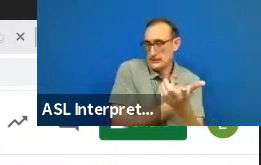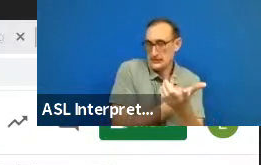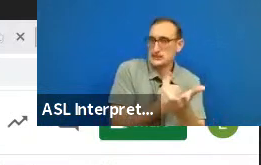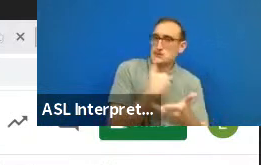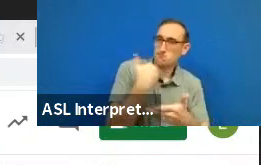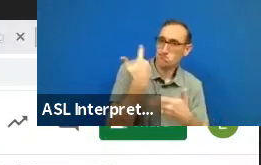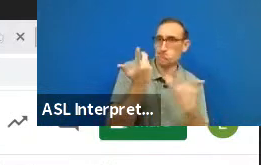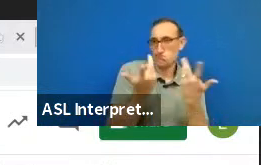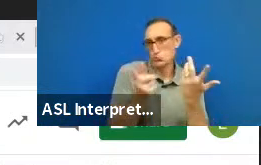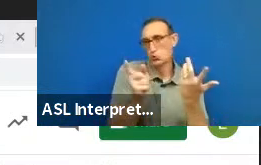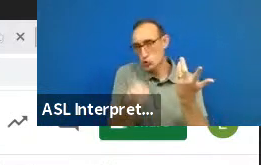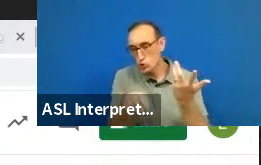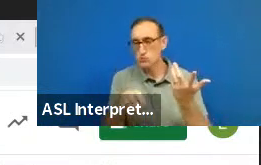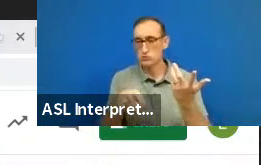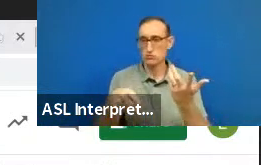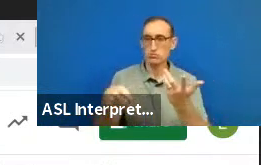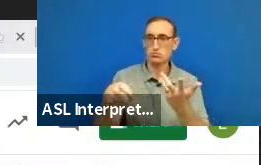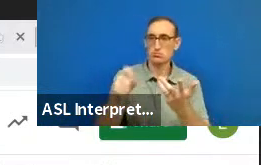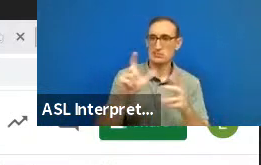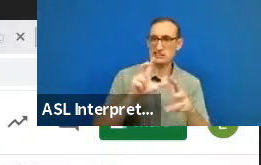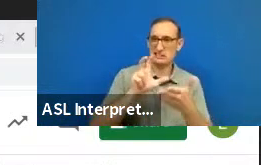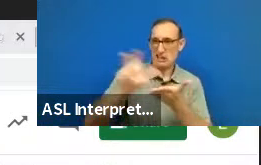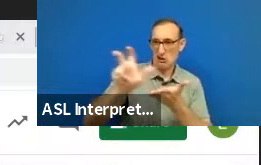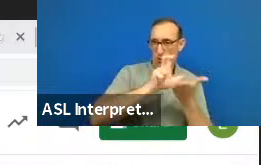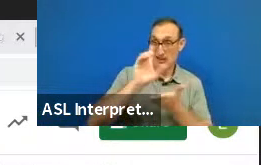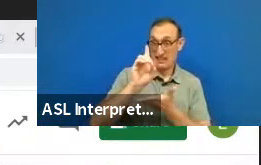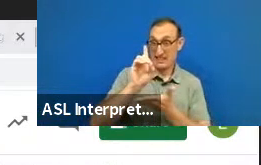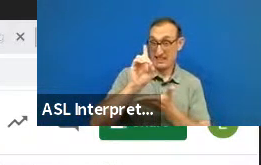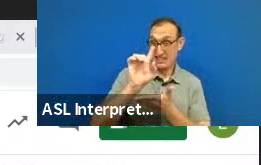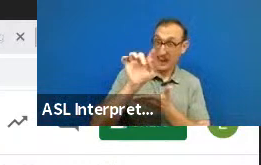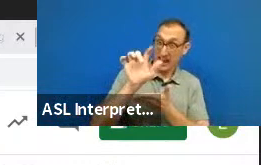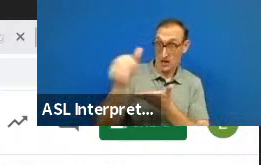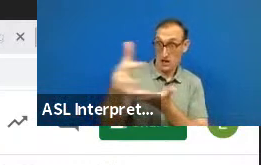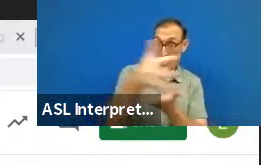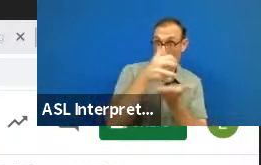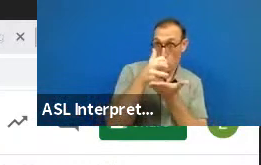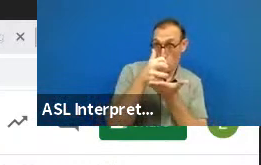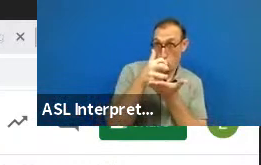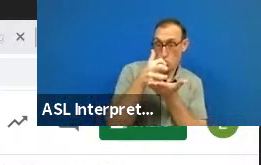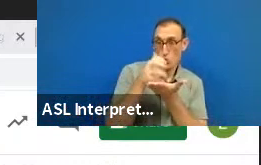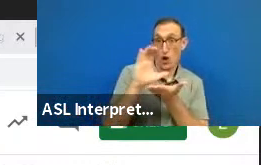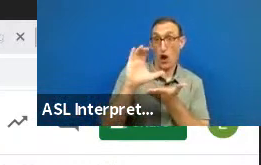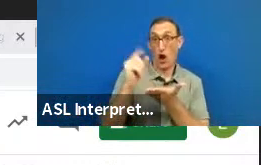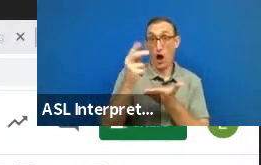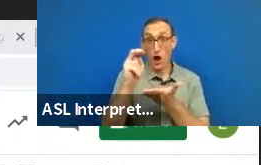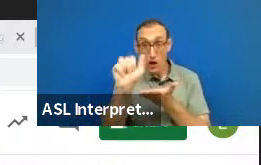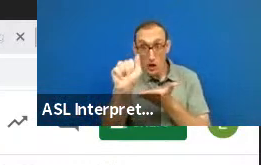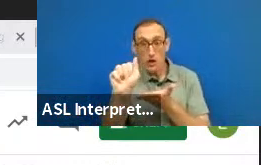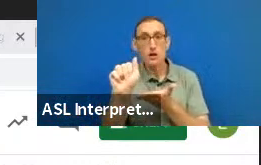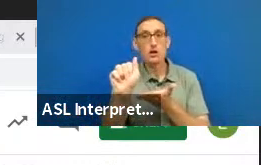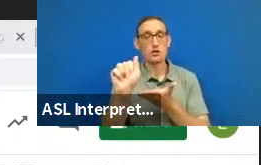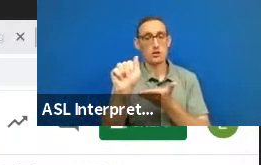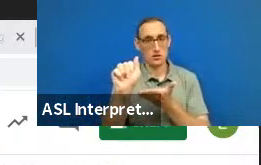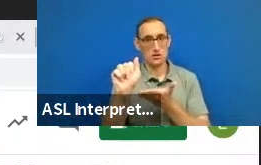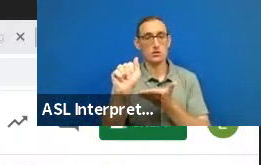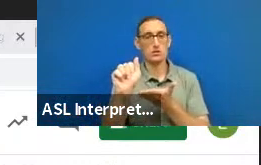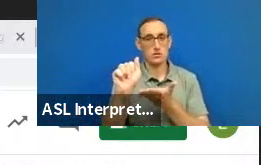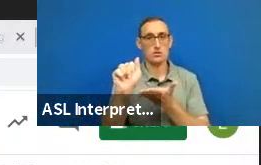gather stakeholder data, they were talking about specifically how our meetings were